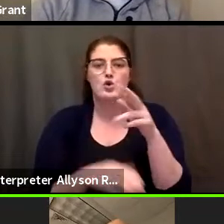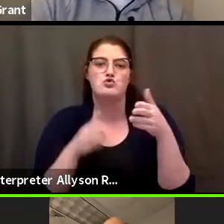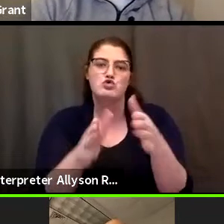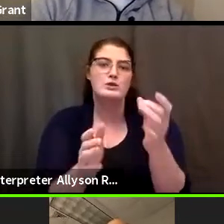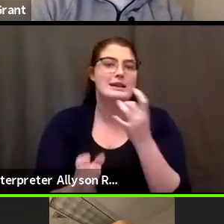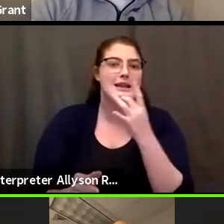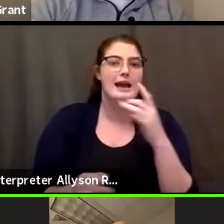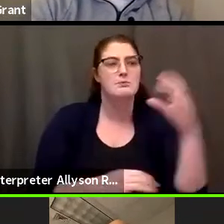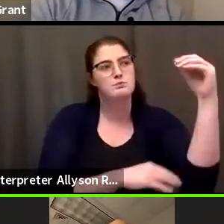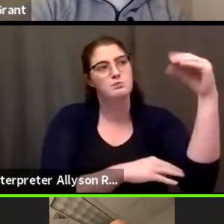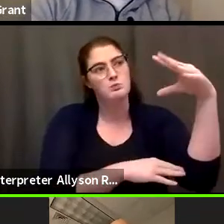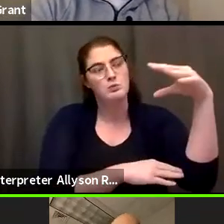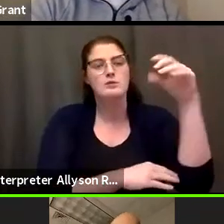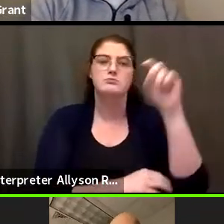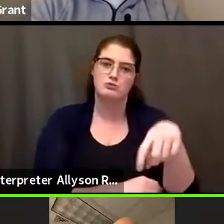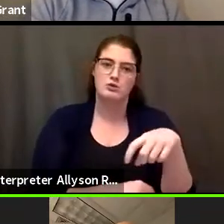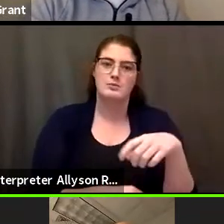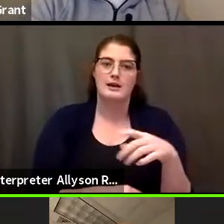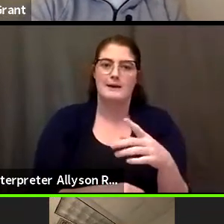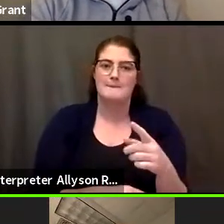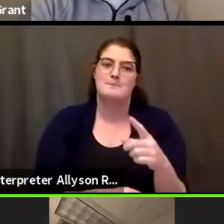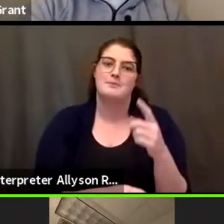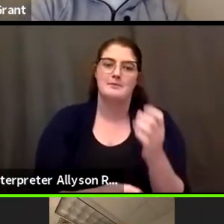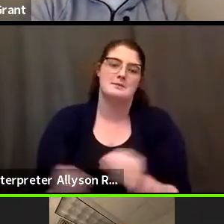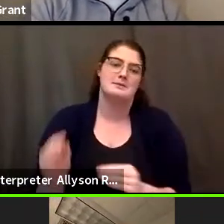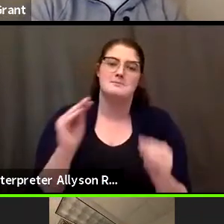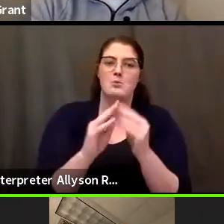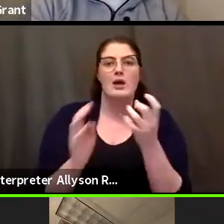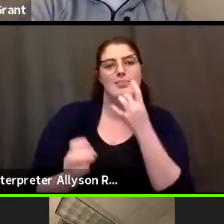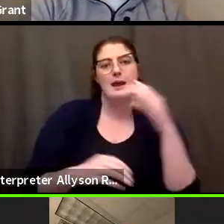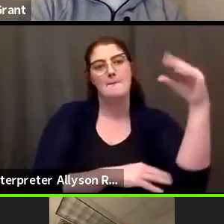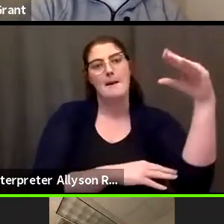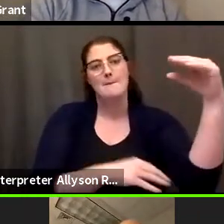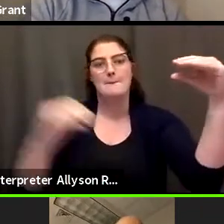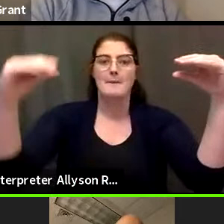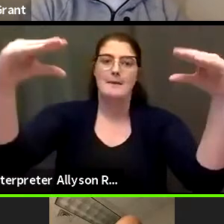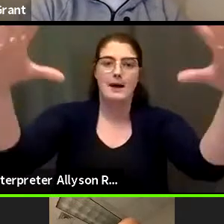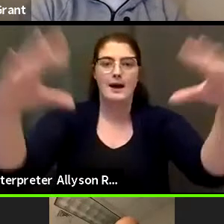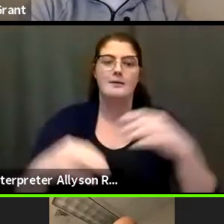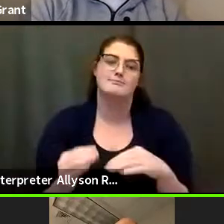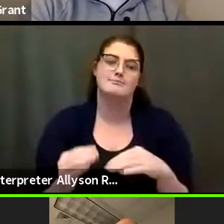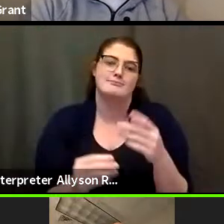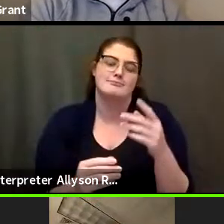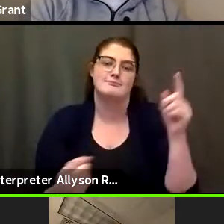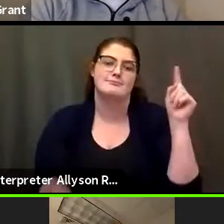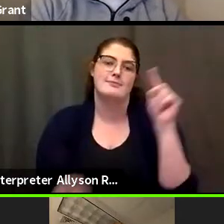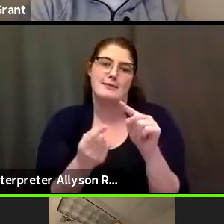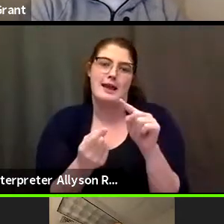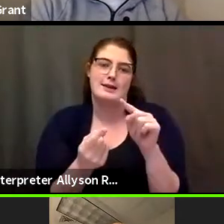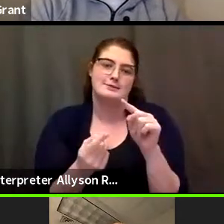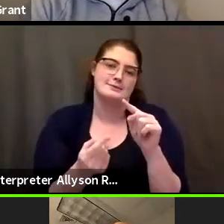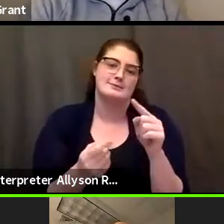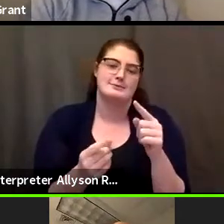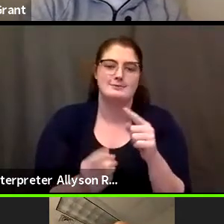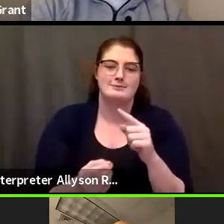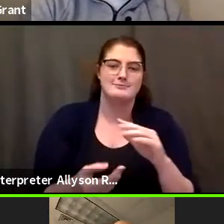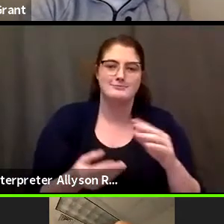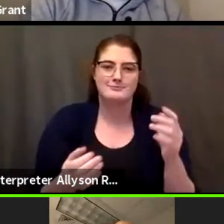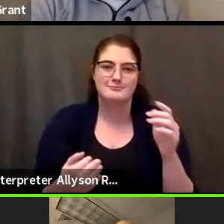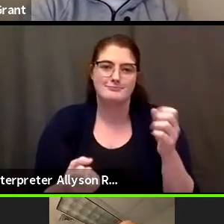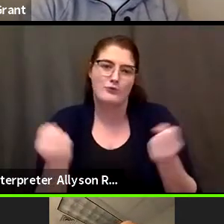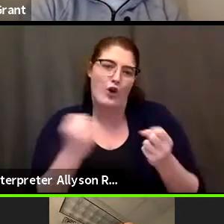more illumination, the less likelihood of people, tampering with vehicles and also stealing